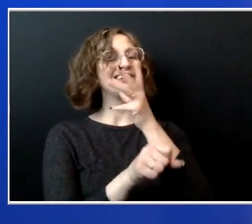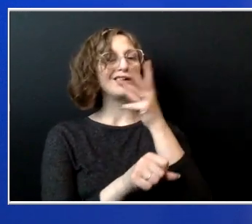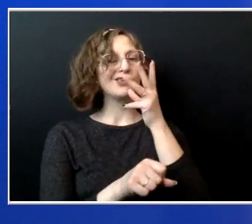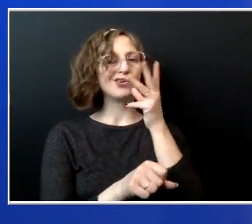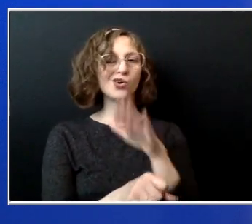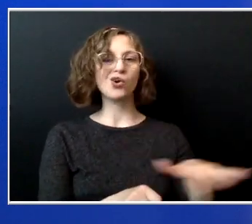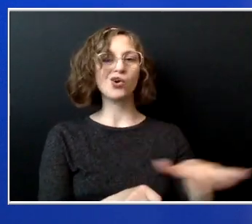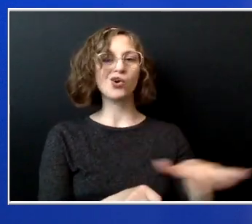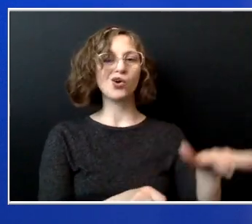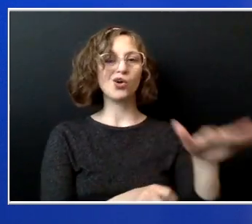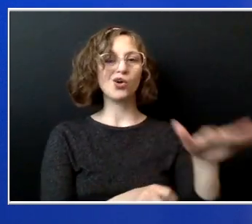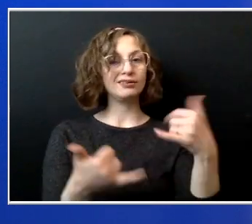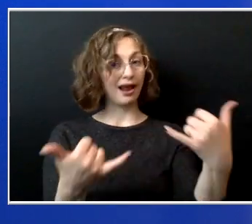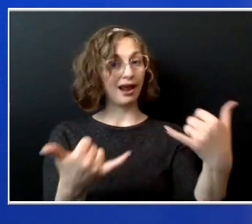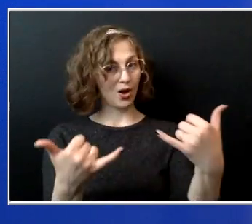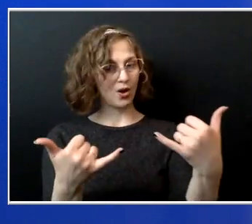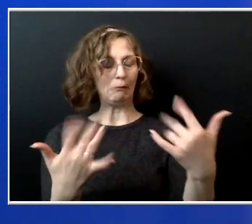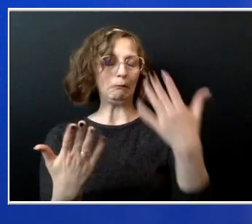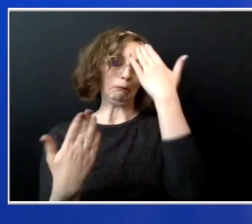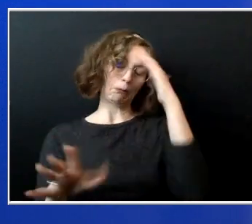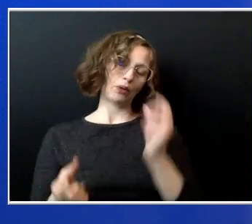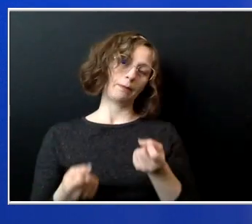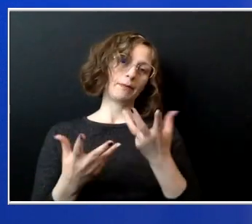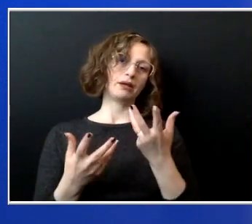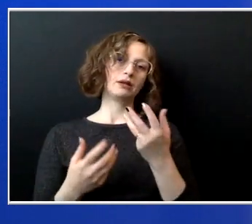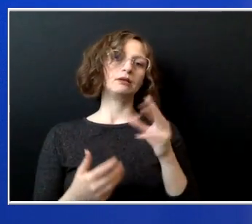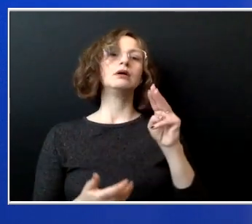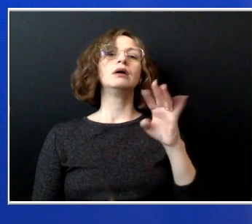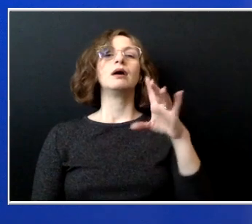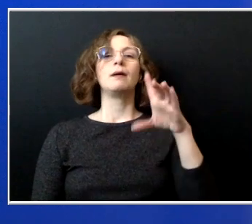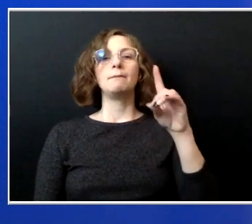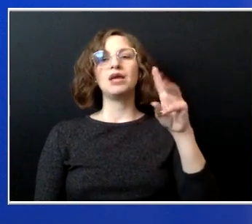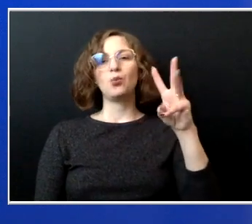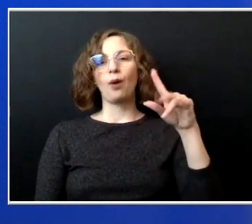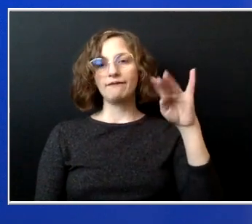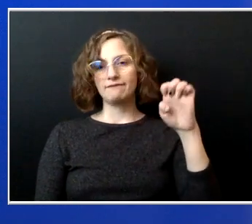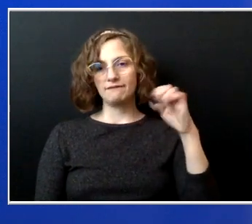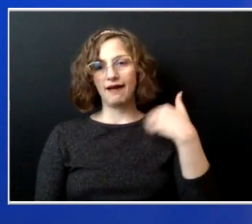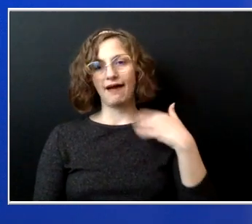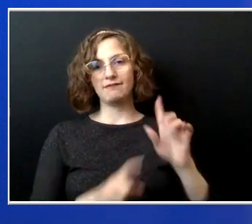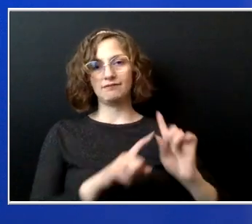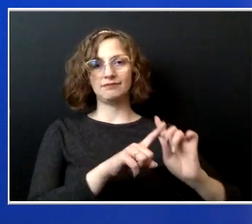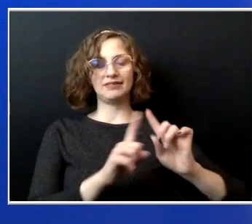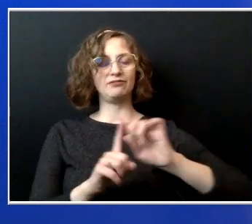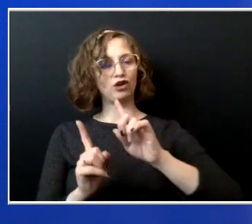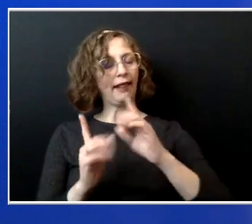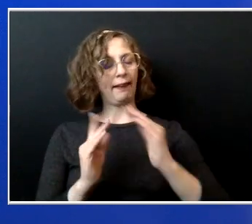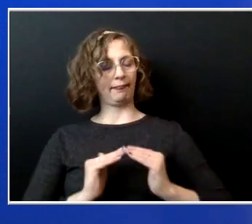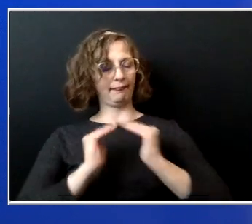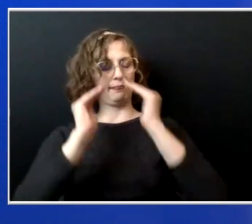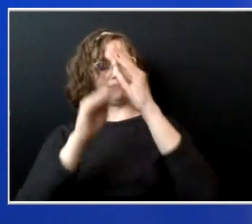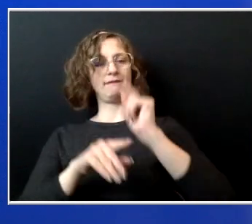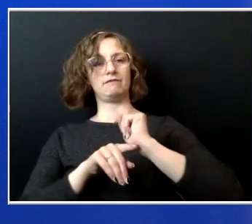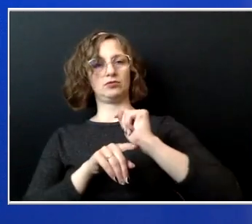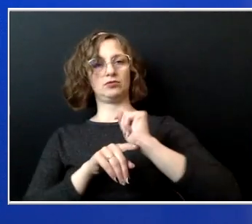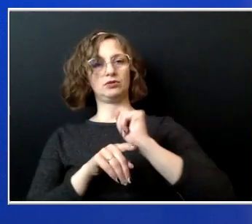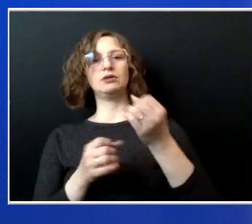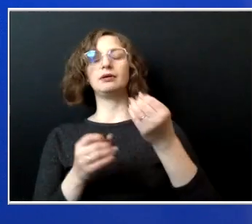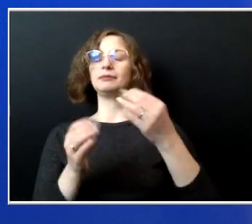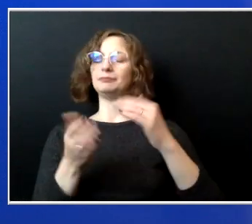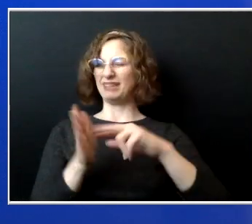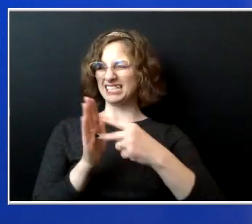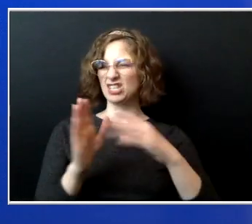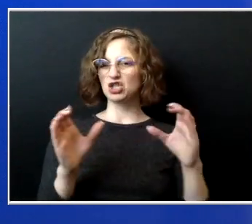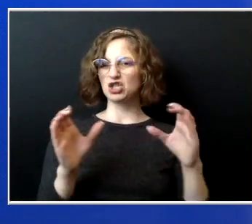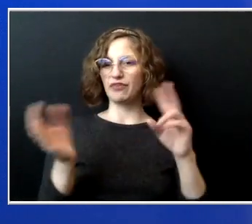midwives have different levels of training, and we're talking a certified nurse midwife, or so they were a nurse and they have extra training, they get doctorate